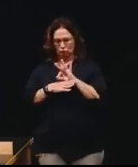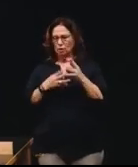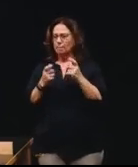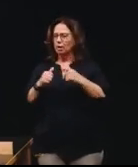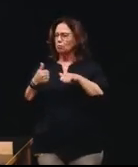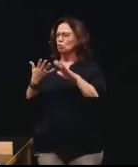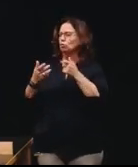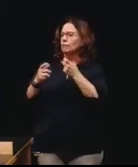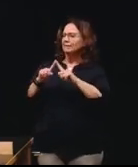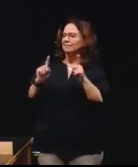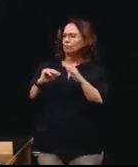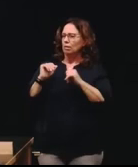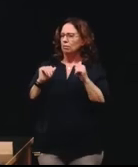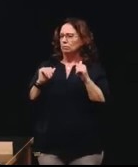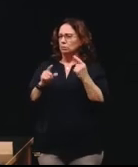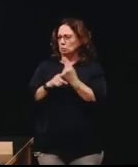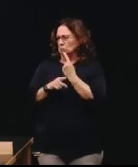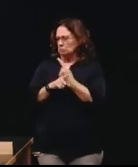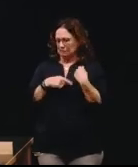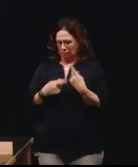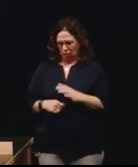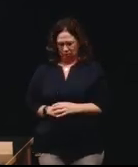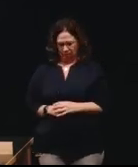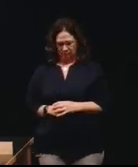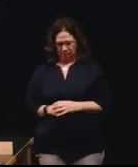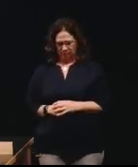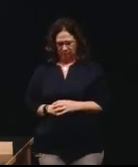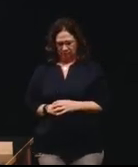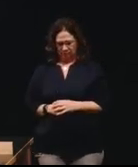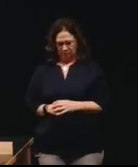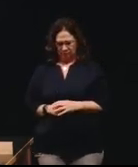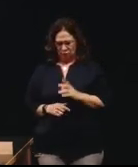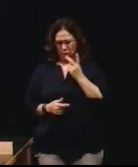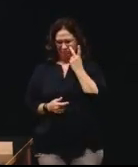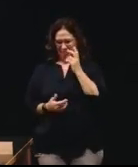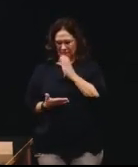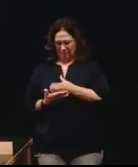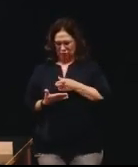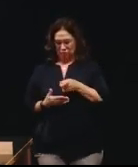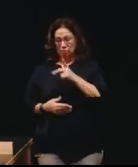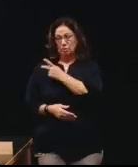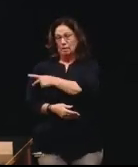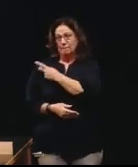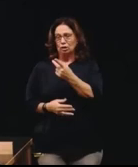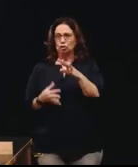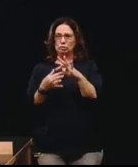what is classically taught. Imagine, for example, that in that picture, the